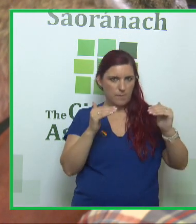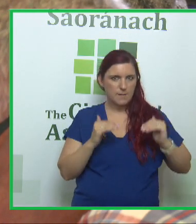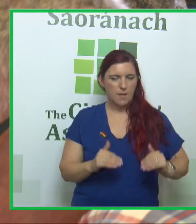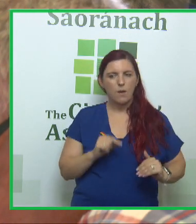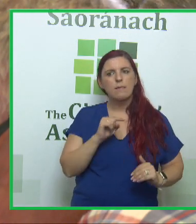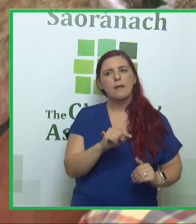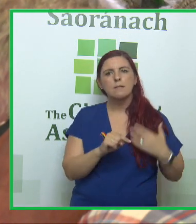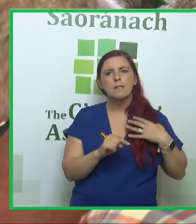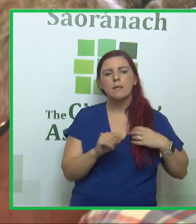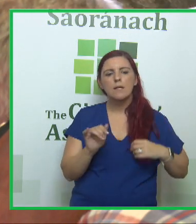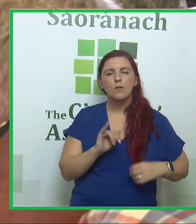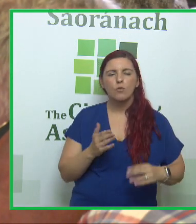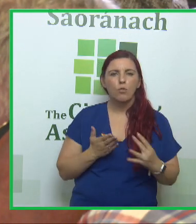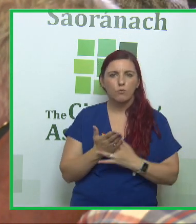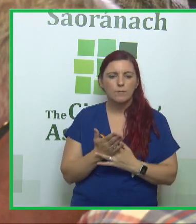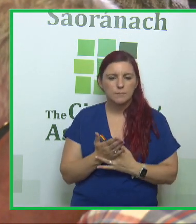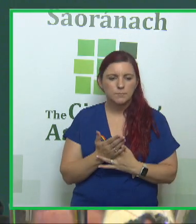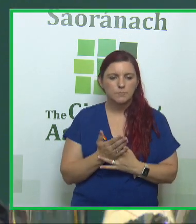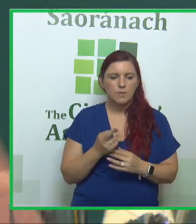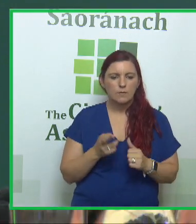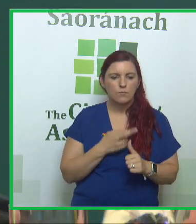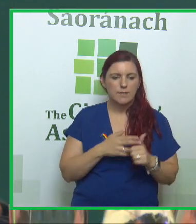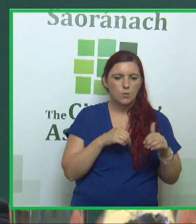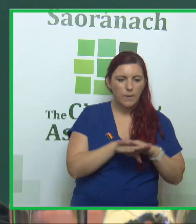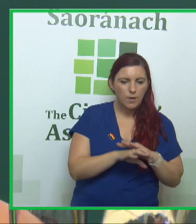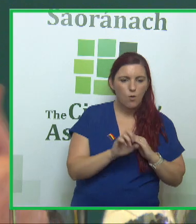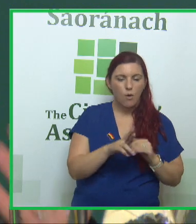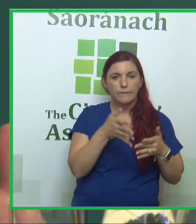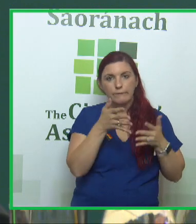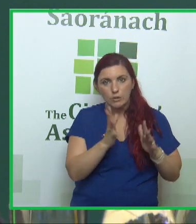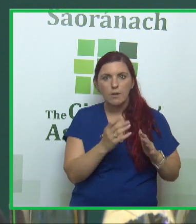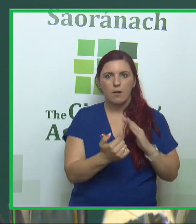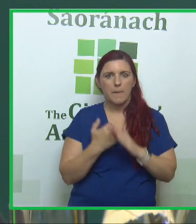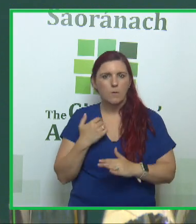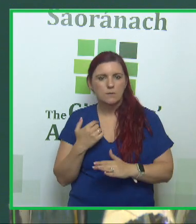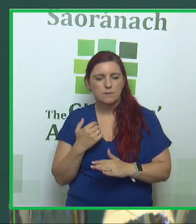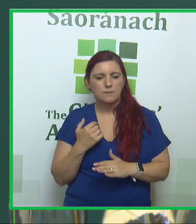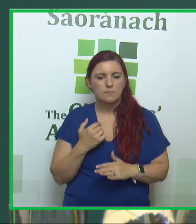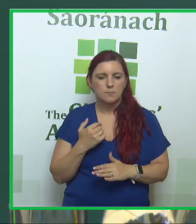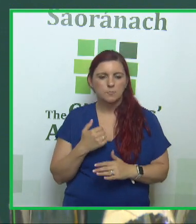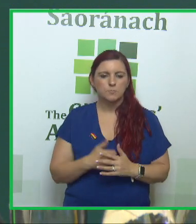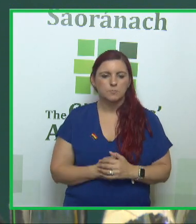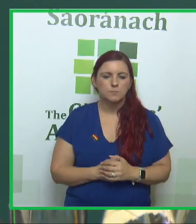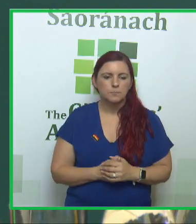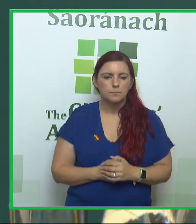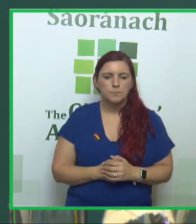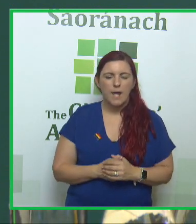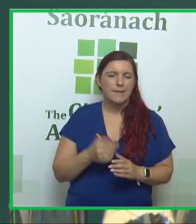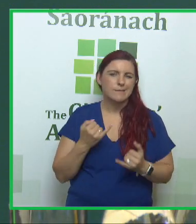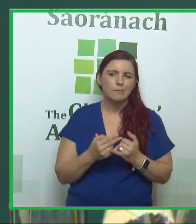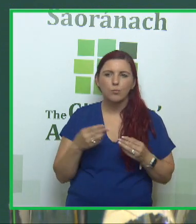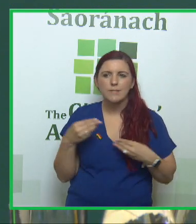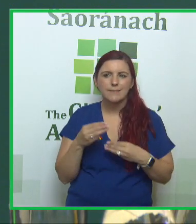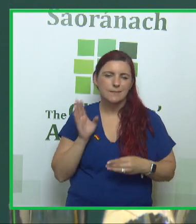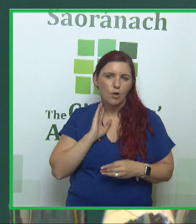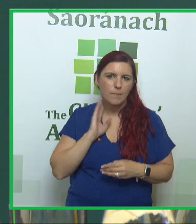through, you're either expecting to go into hospital for some reason or you're coming out of hospital, and going back into emergency accommodation or rough sleeping isn't